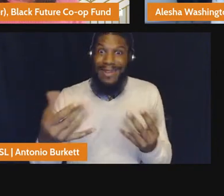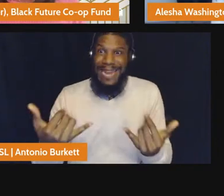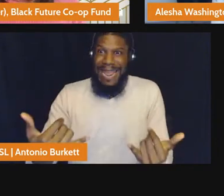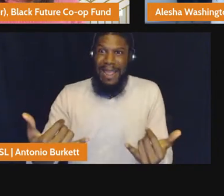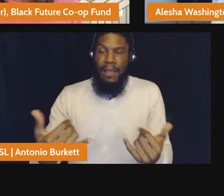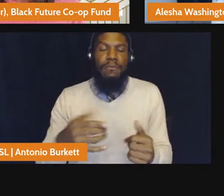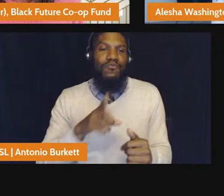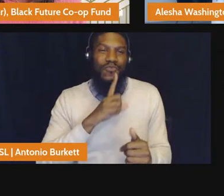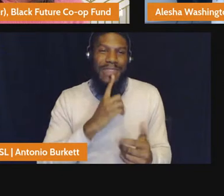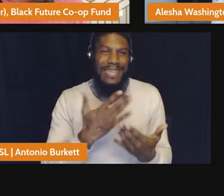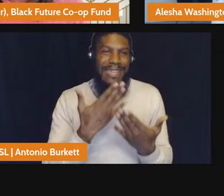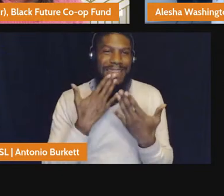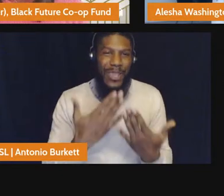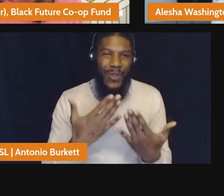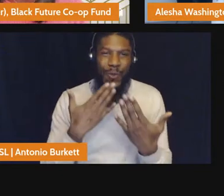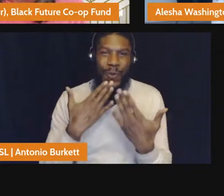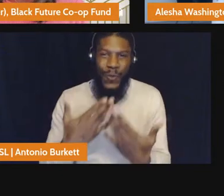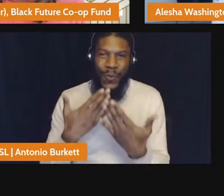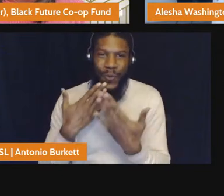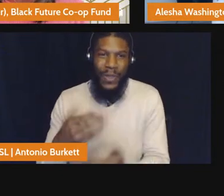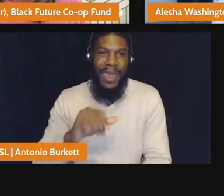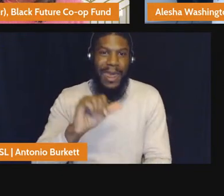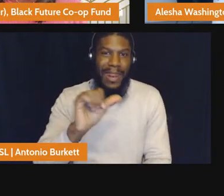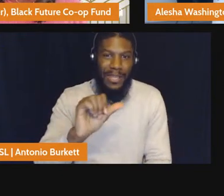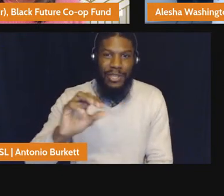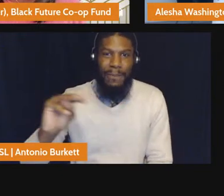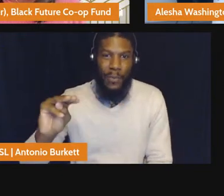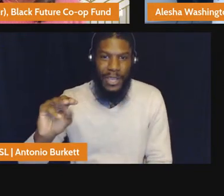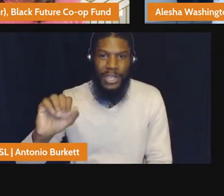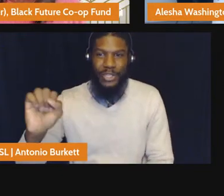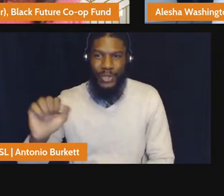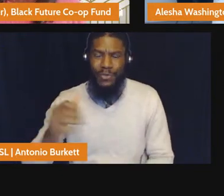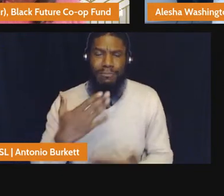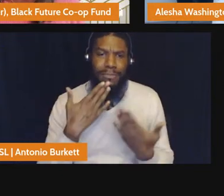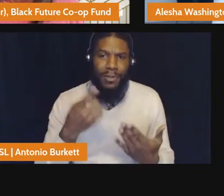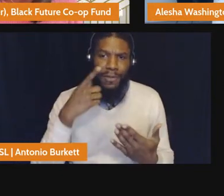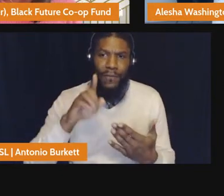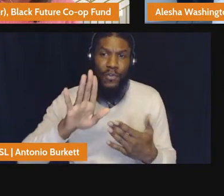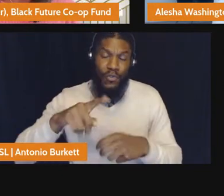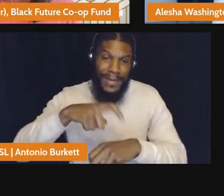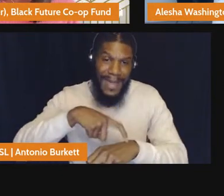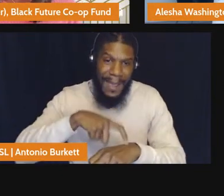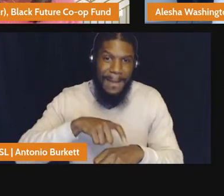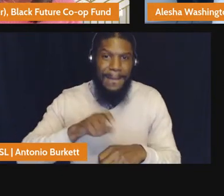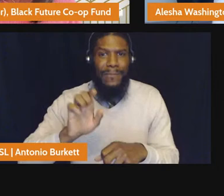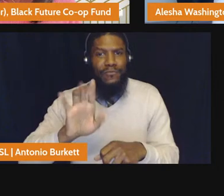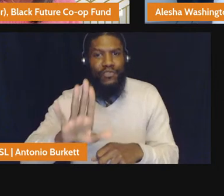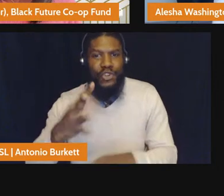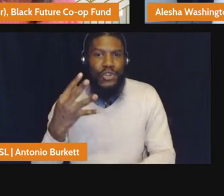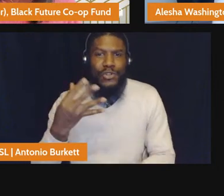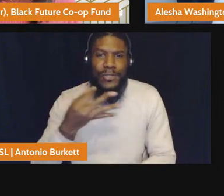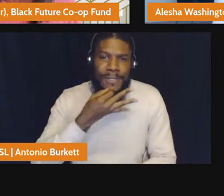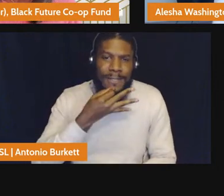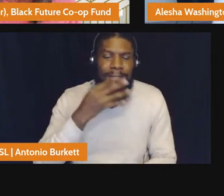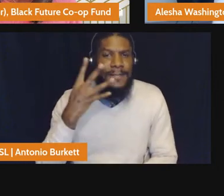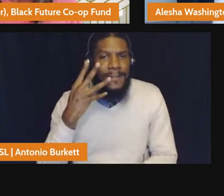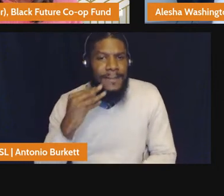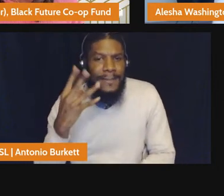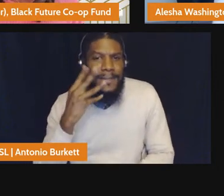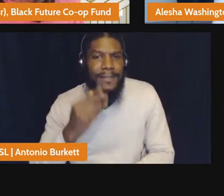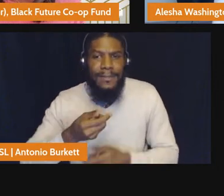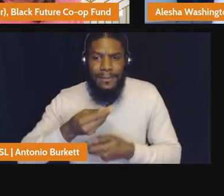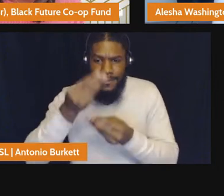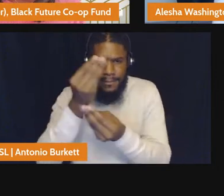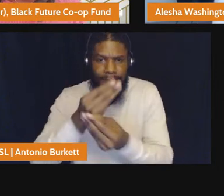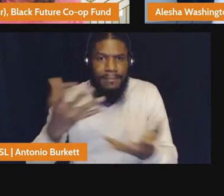thank each of you panelists. Thank you, Alicia, Maria, and Shona. Thank you for your time, for sharing your expertise and insights.